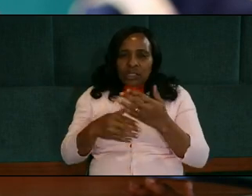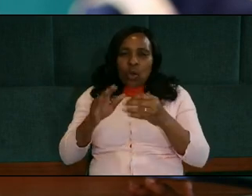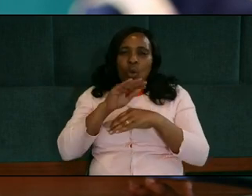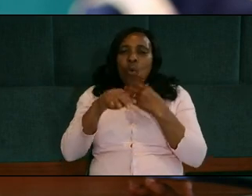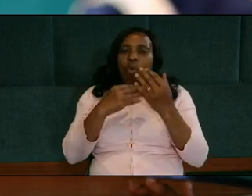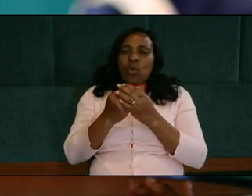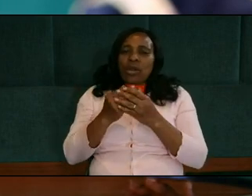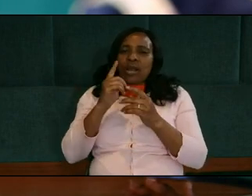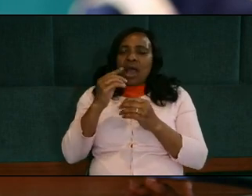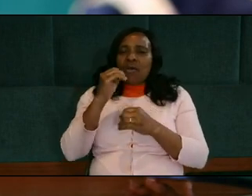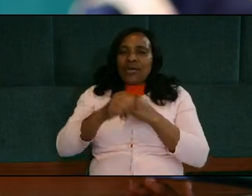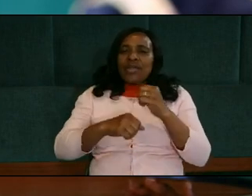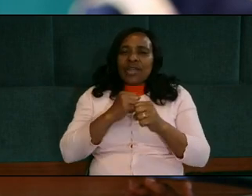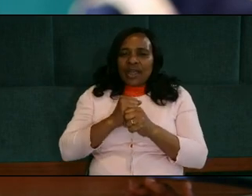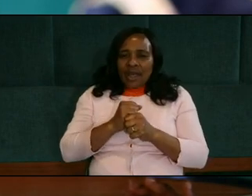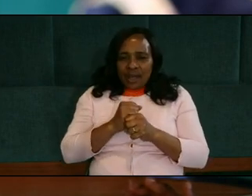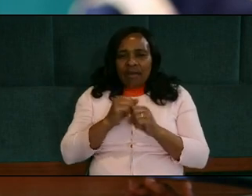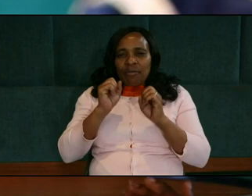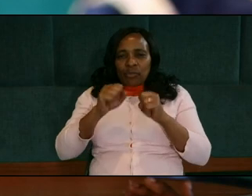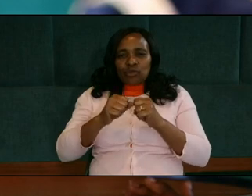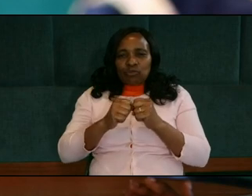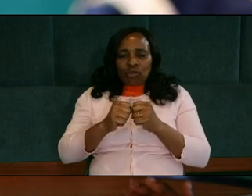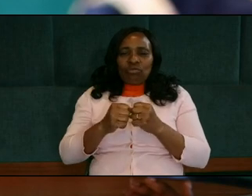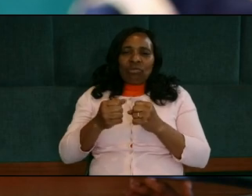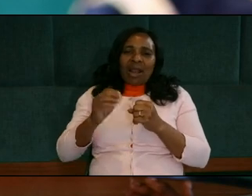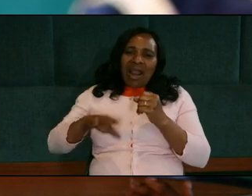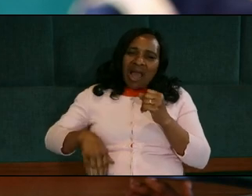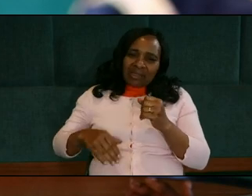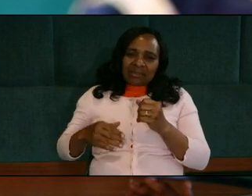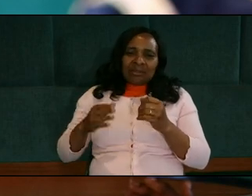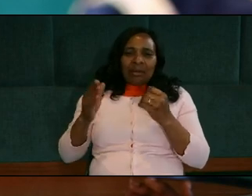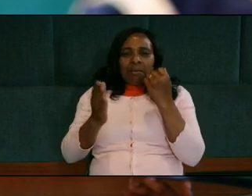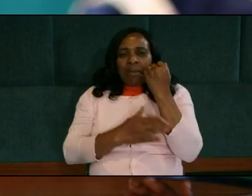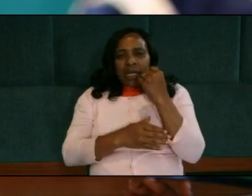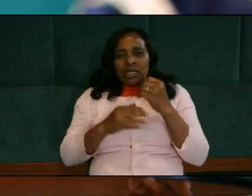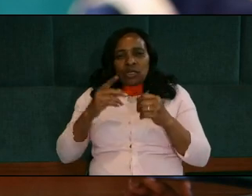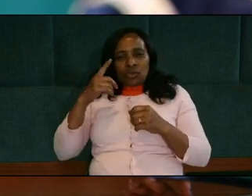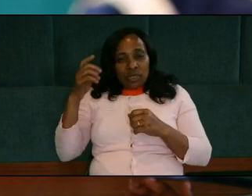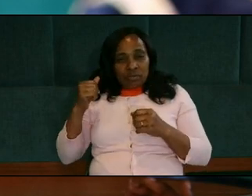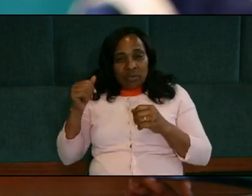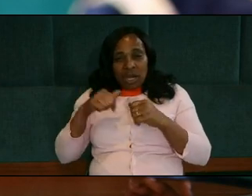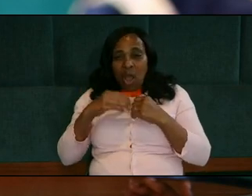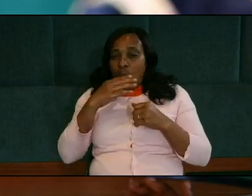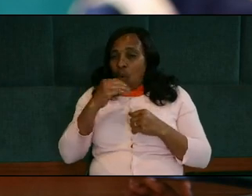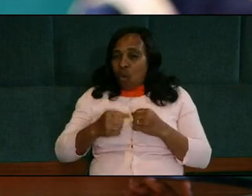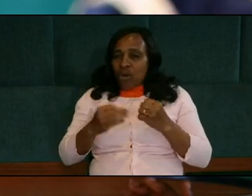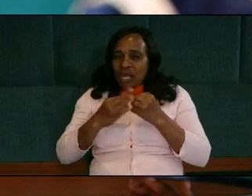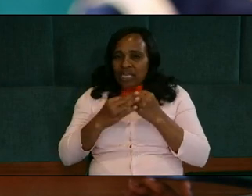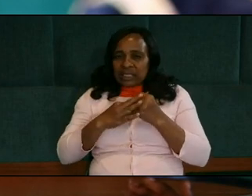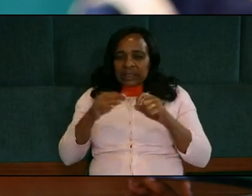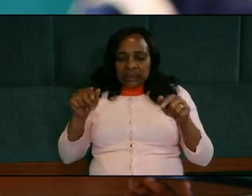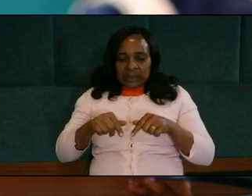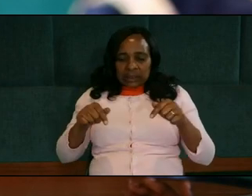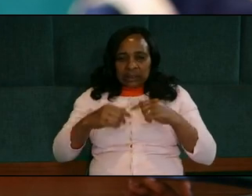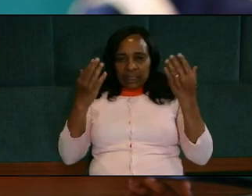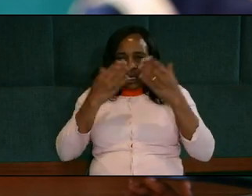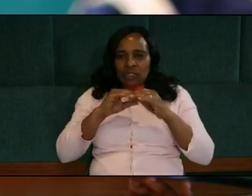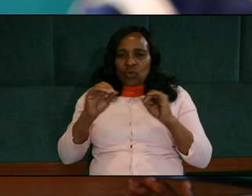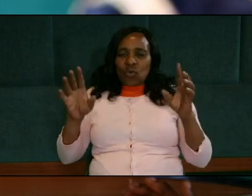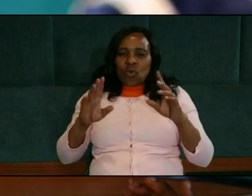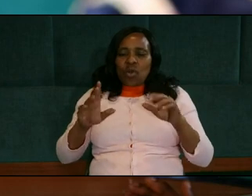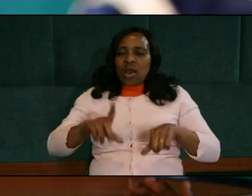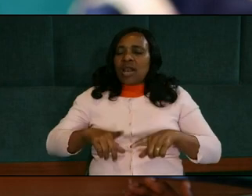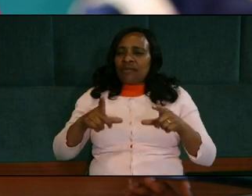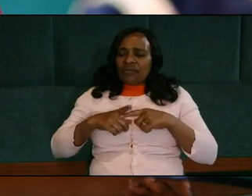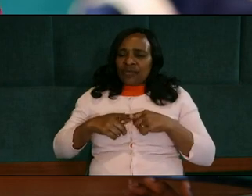passed since Adama had had her last bad dream. She's now 8 and is no longer scared of the night. She lives with Auntie next